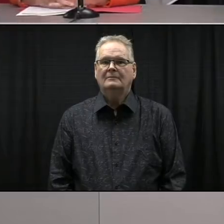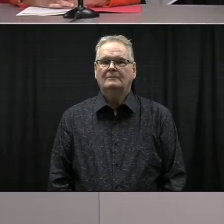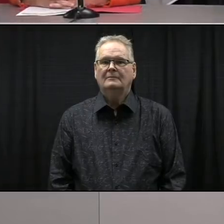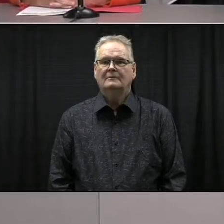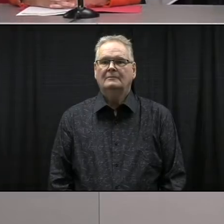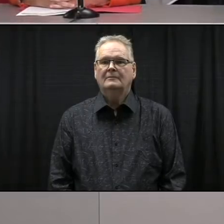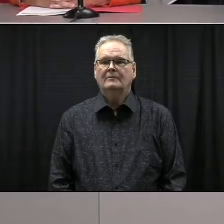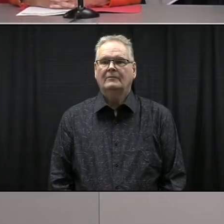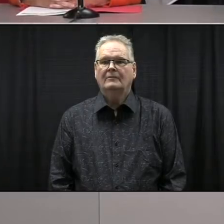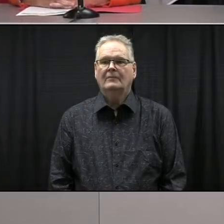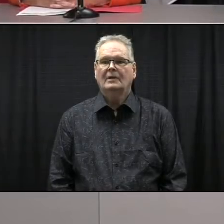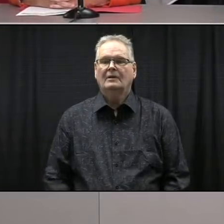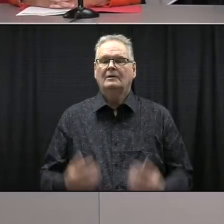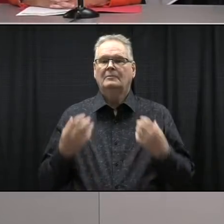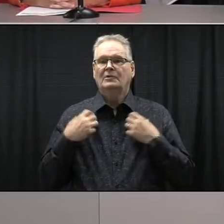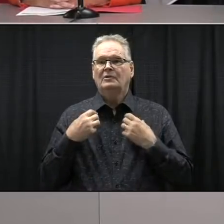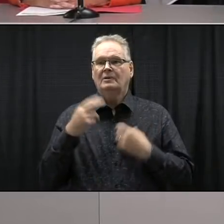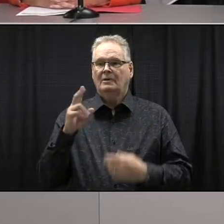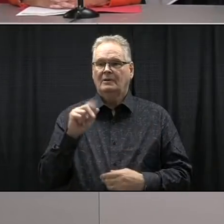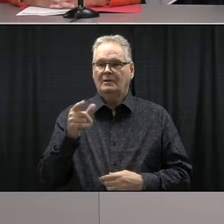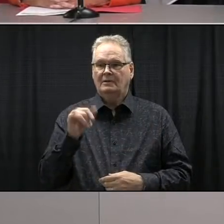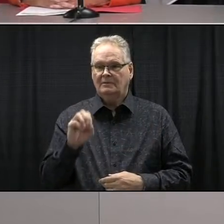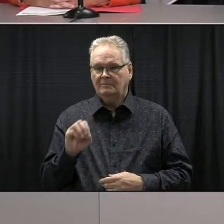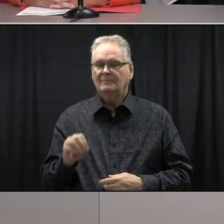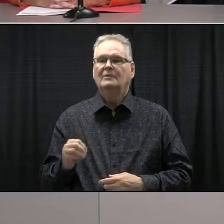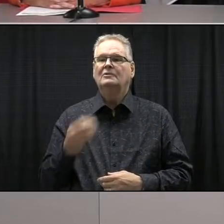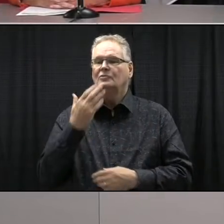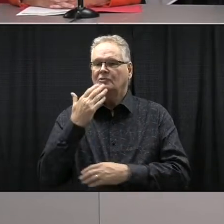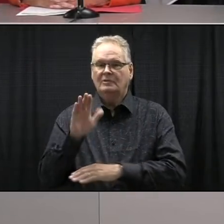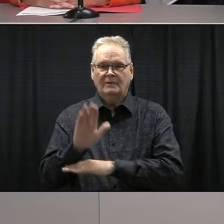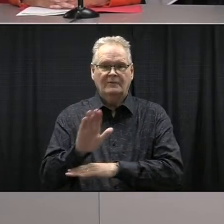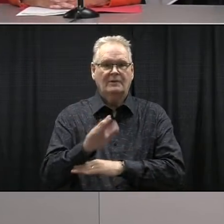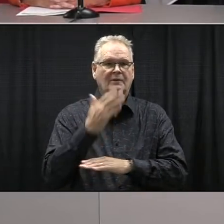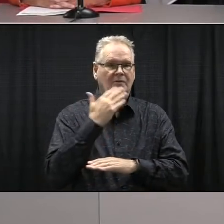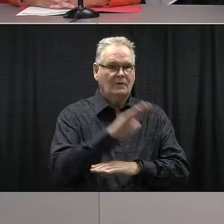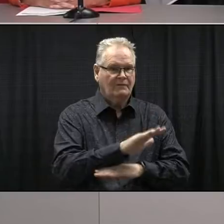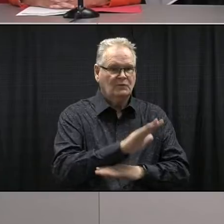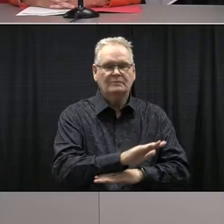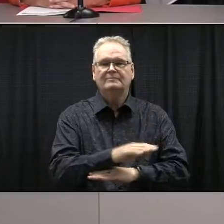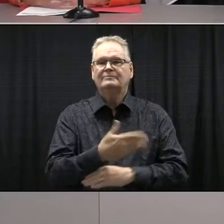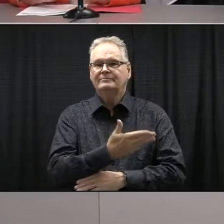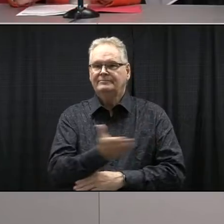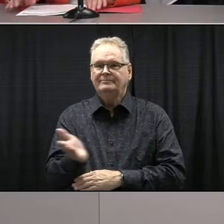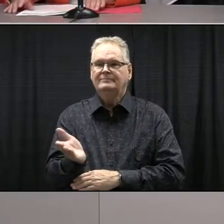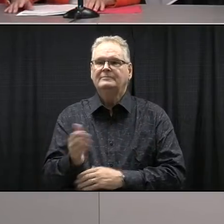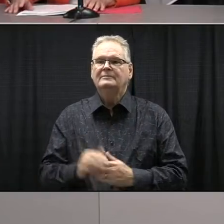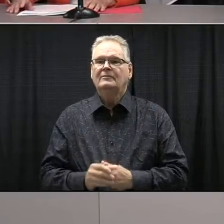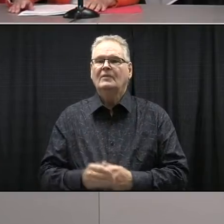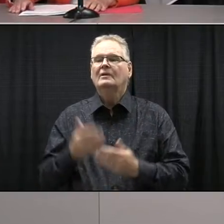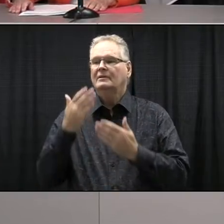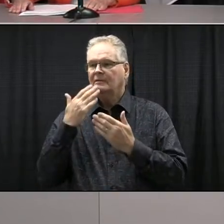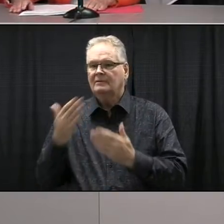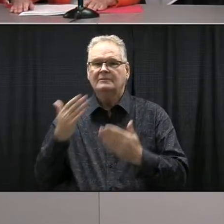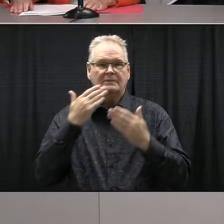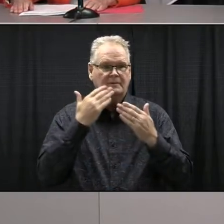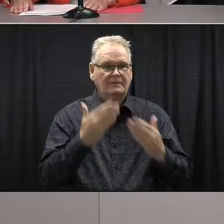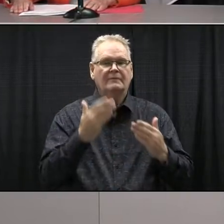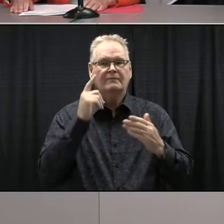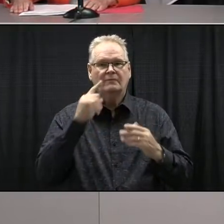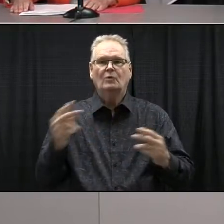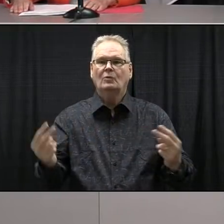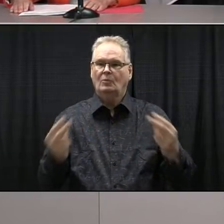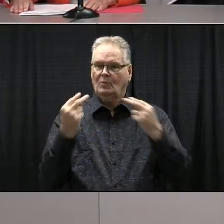Thank you very much, and good afternoon, everyone. Thanks for making time for our COVID briefing today. As usual,